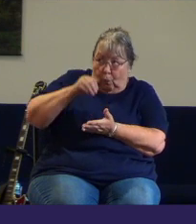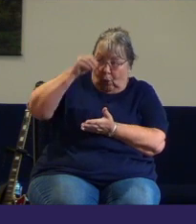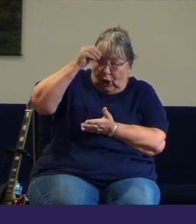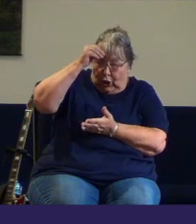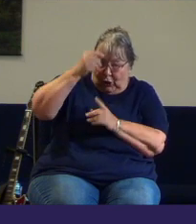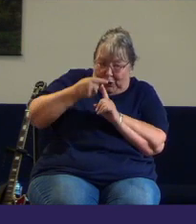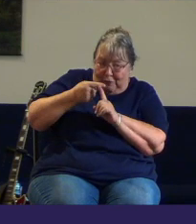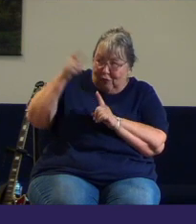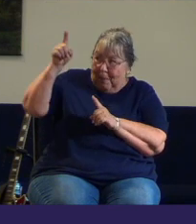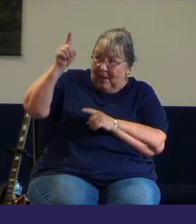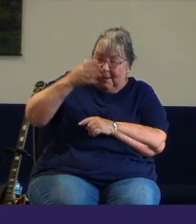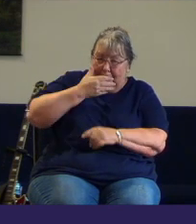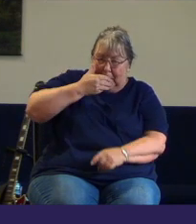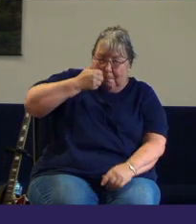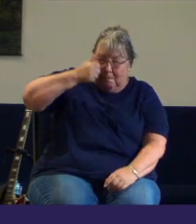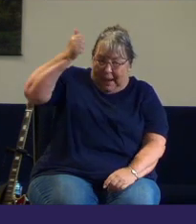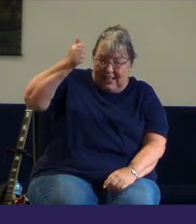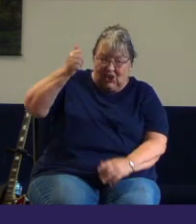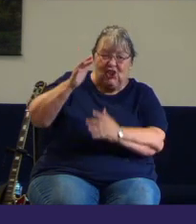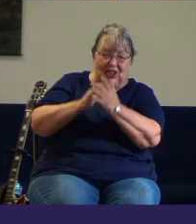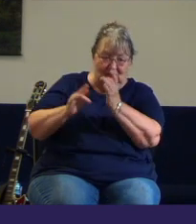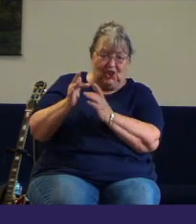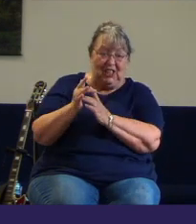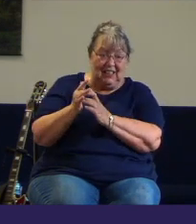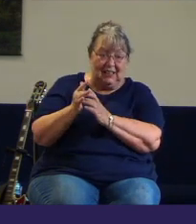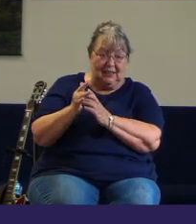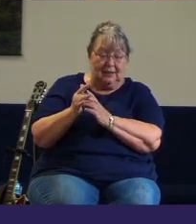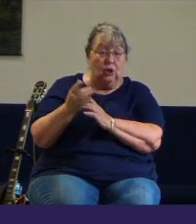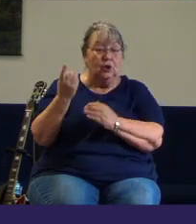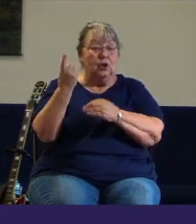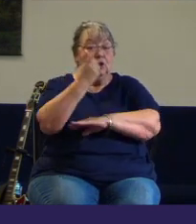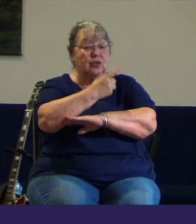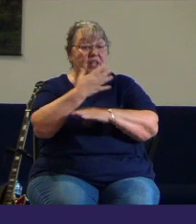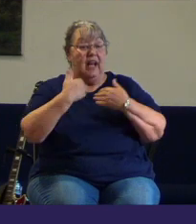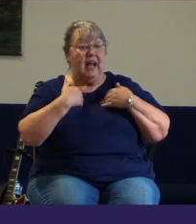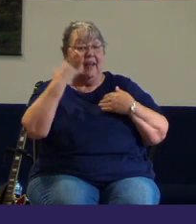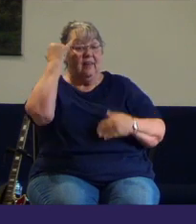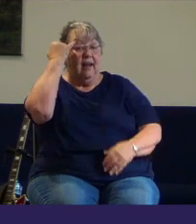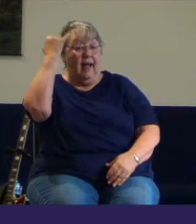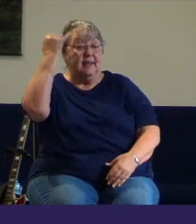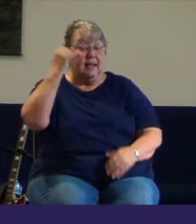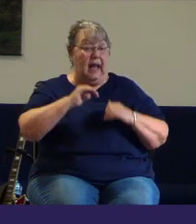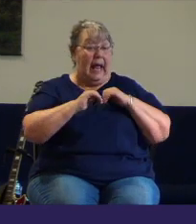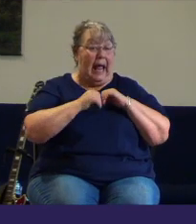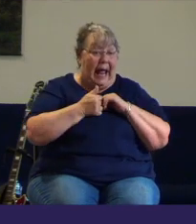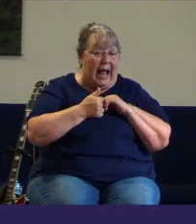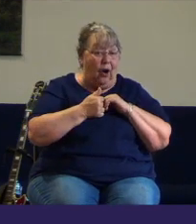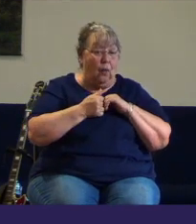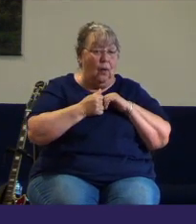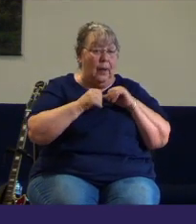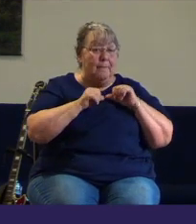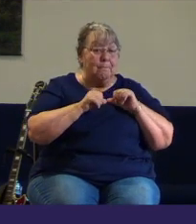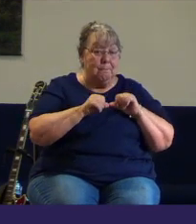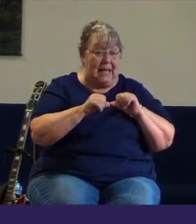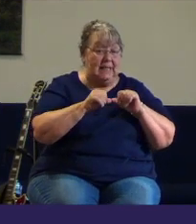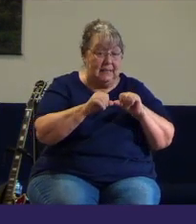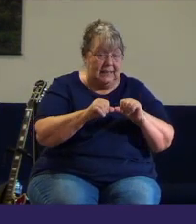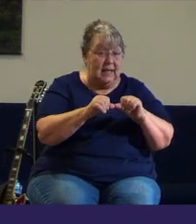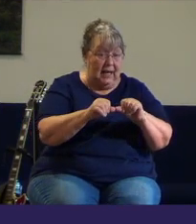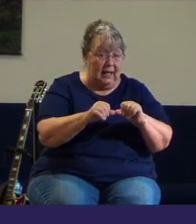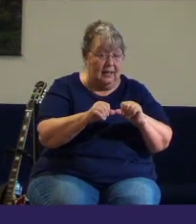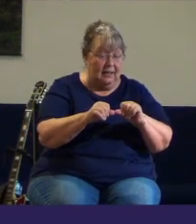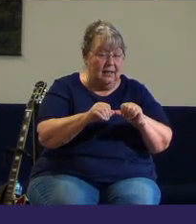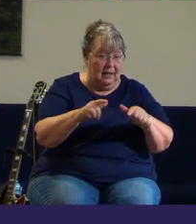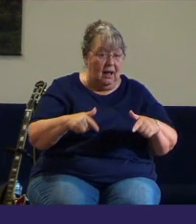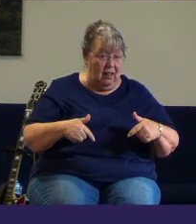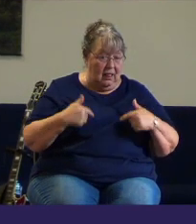the best of the best, Jesus? So today he gives us an idea how to maintain that life of surrender. Remember, he came to surrender.